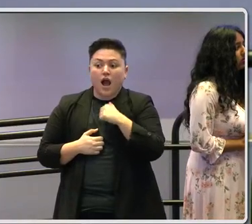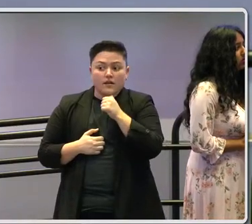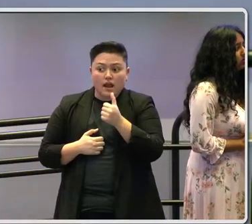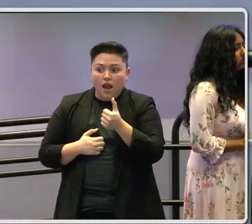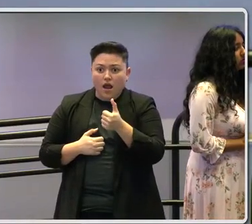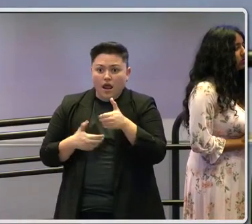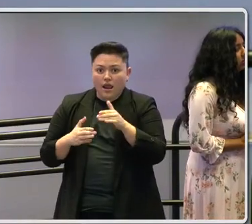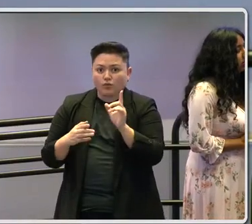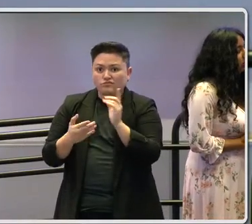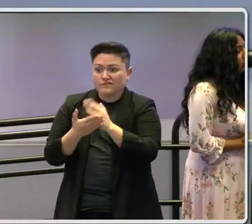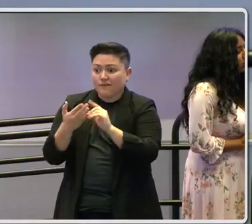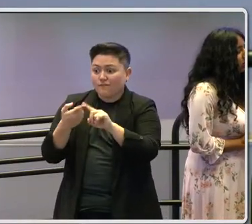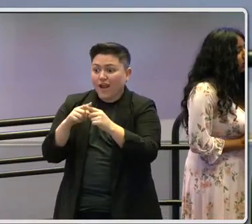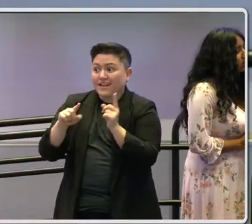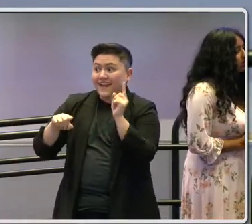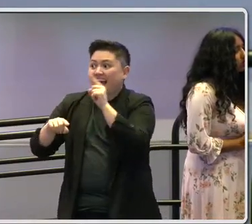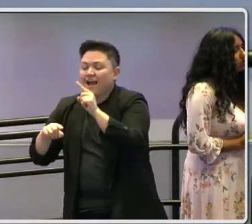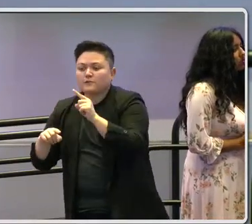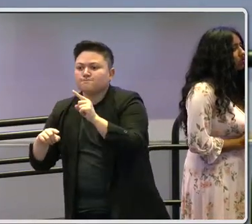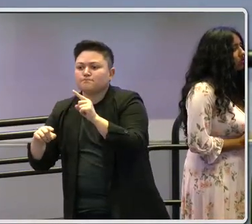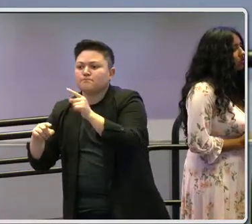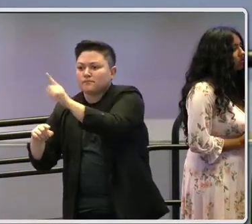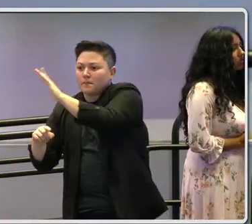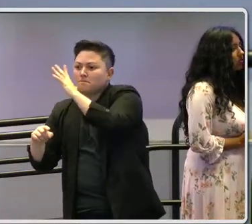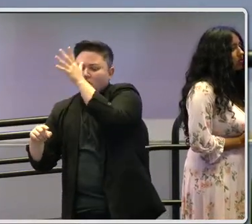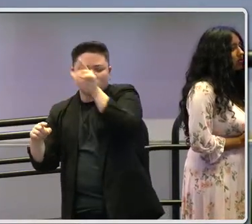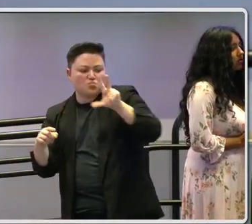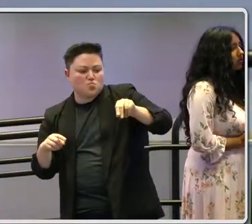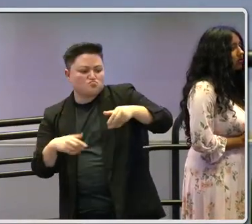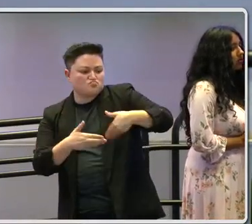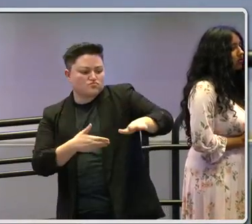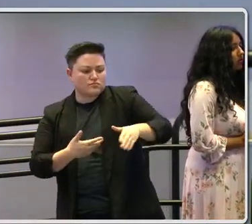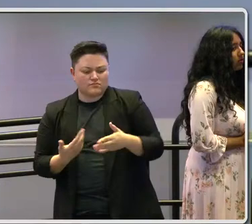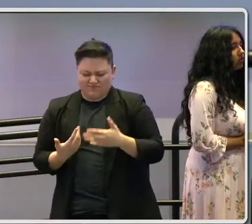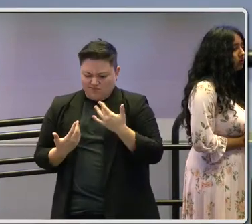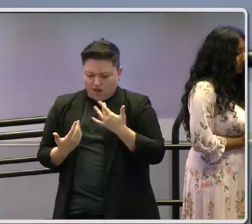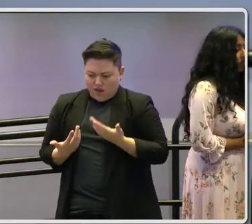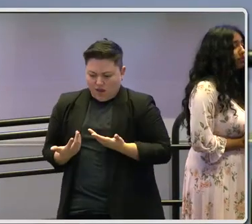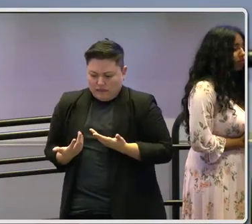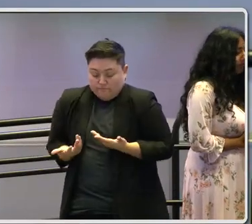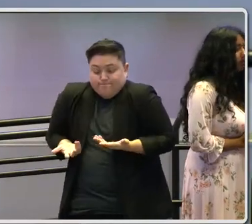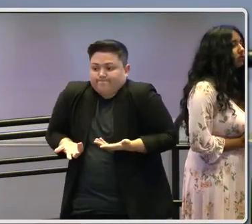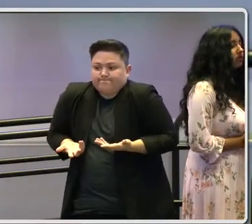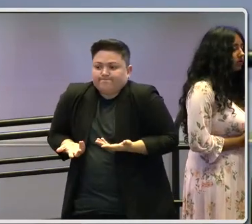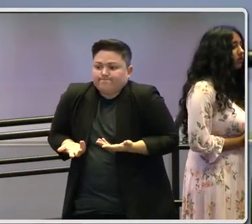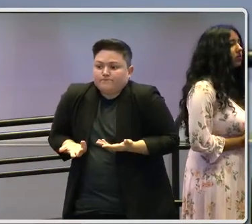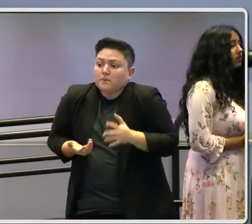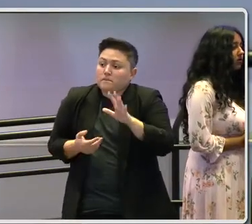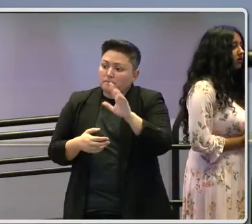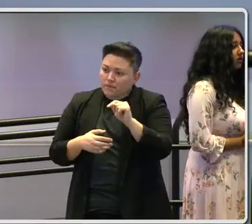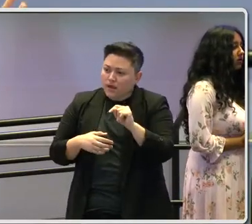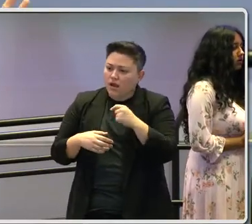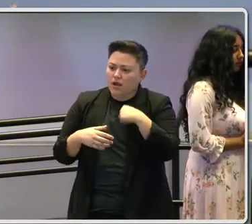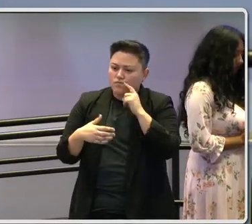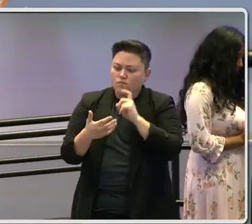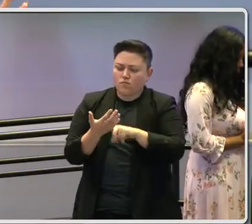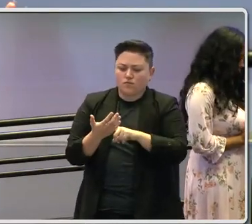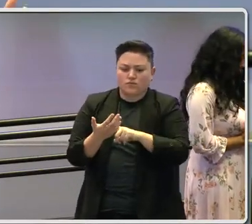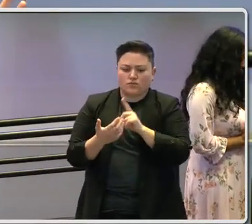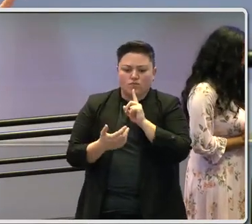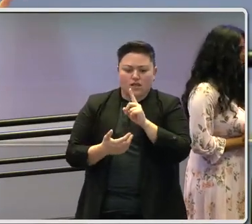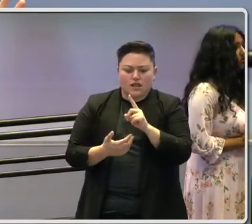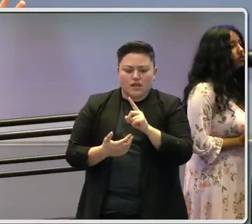some of my friends' houses when I was young. I'm not sure why that was. But a lot of the time, I simply